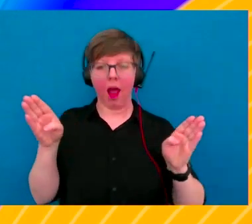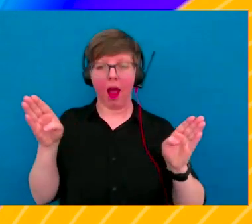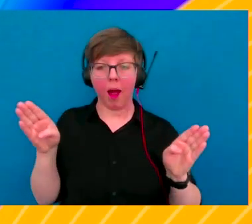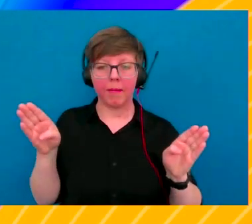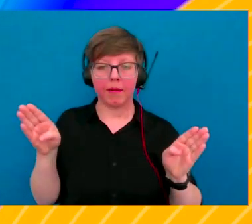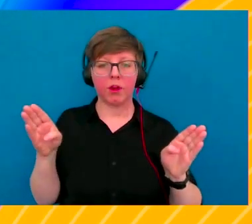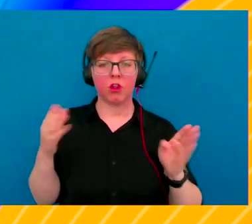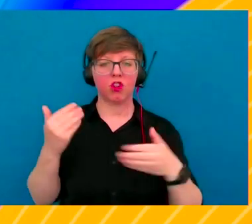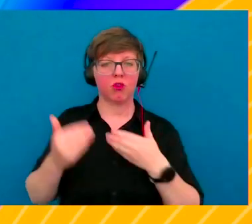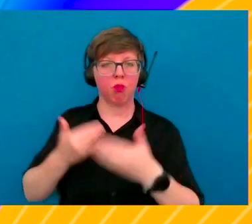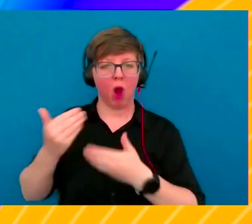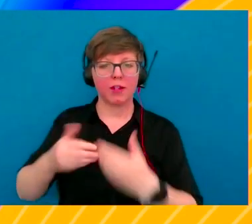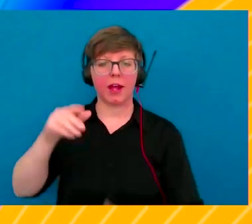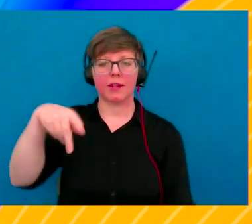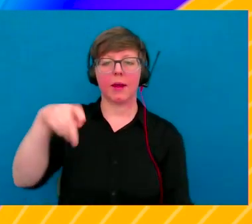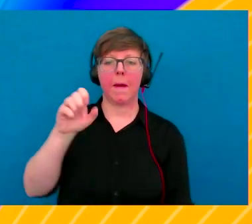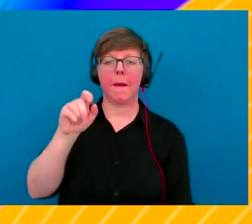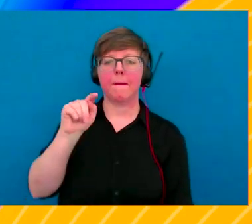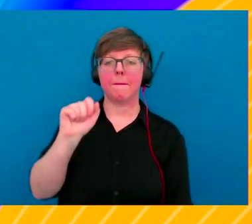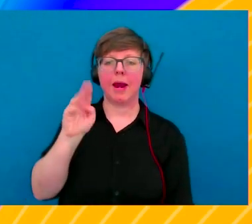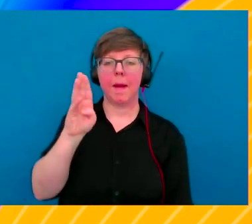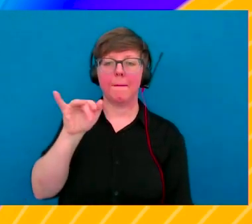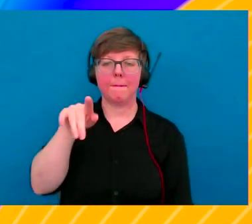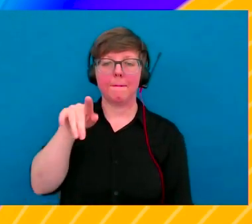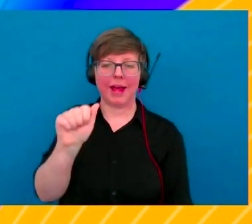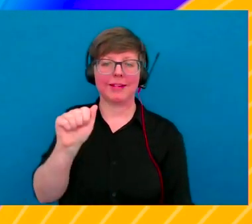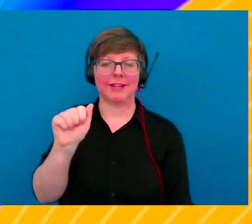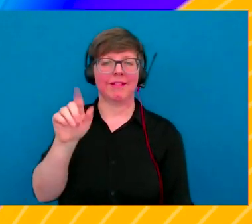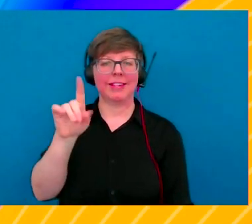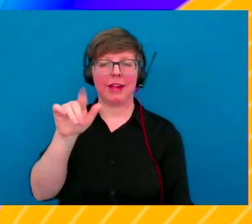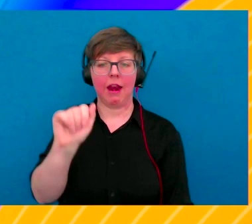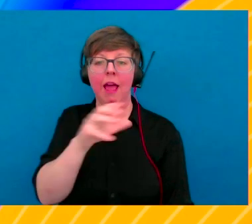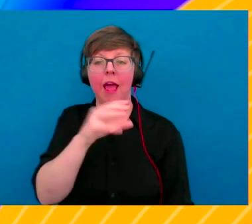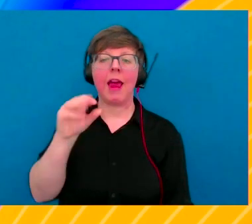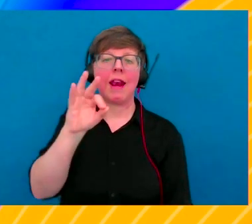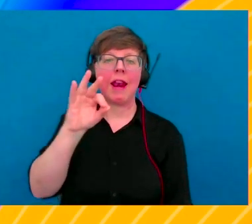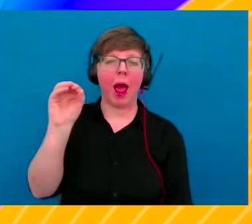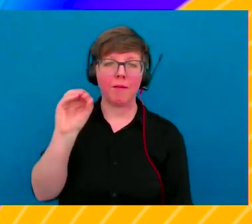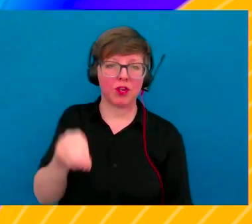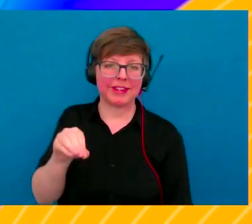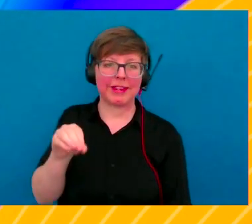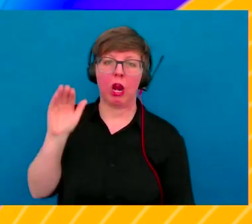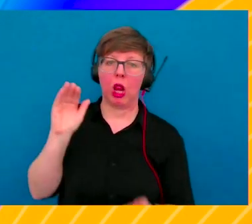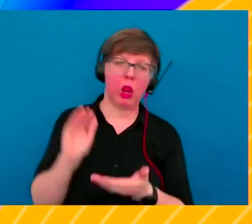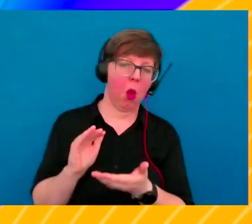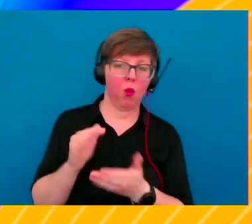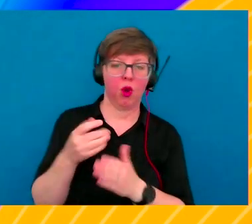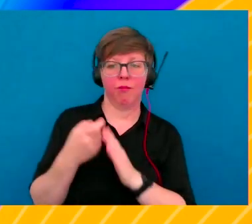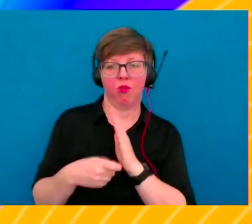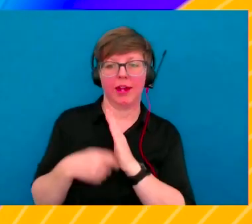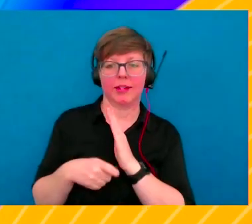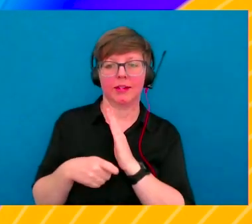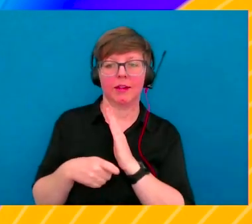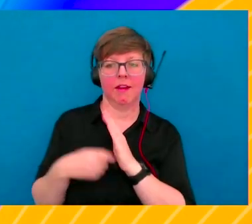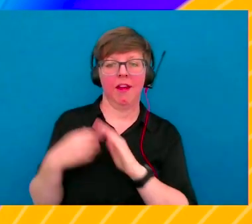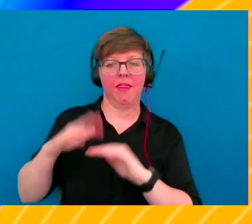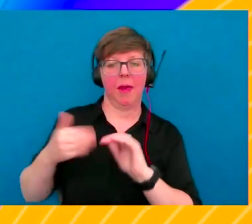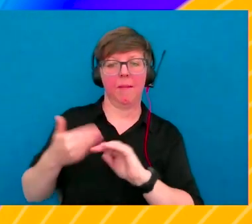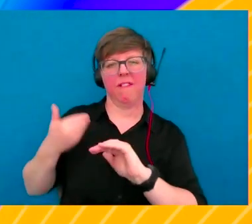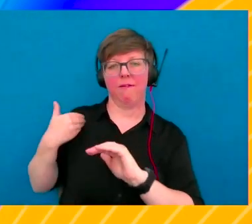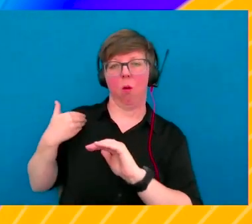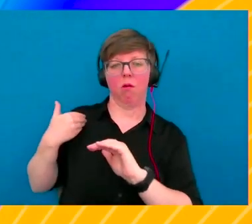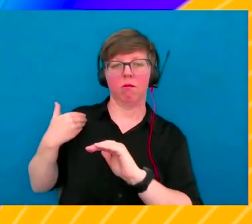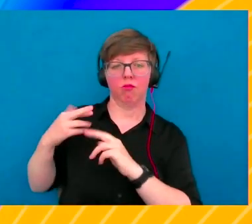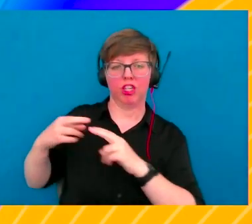9% lower price than they did before in most regions. They are also able to use DataBrew recipes in with the